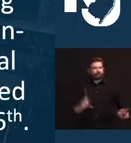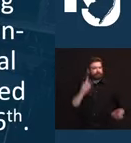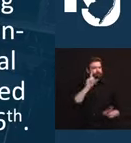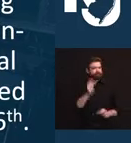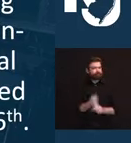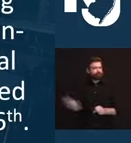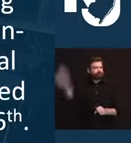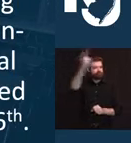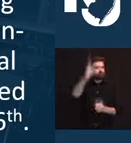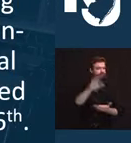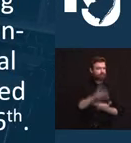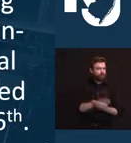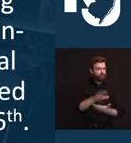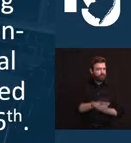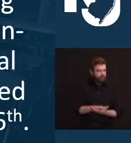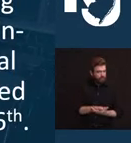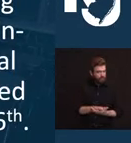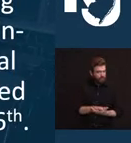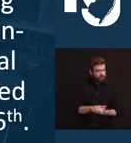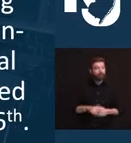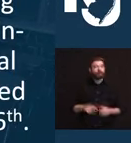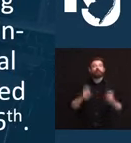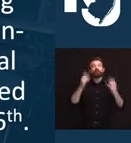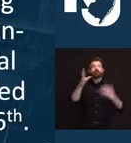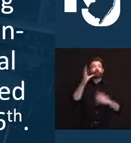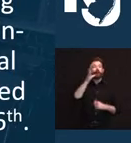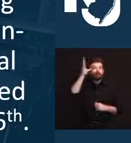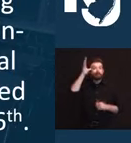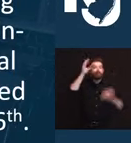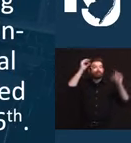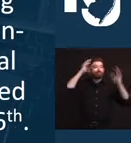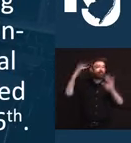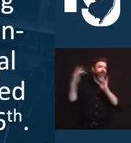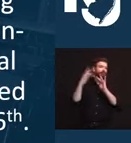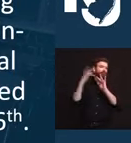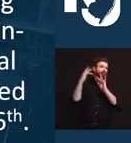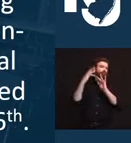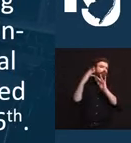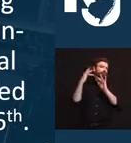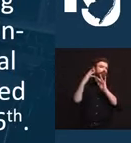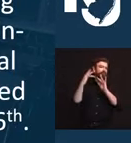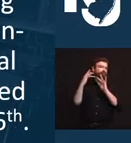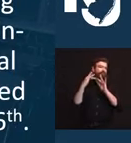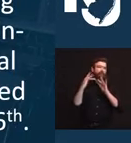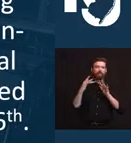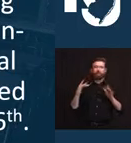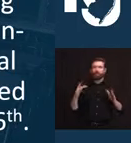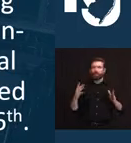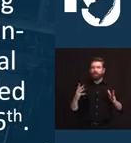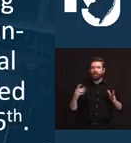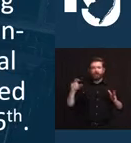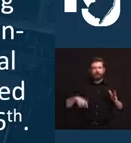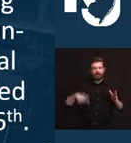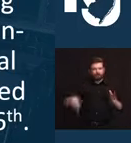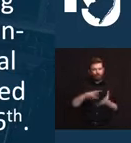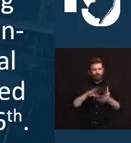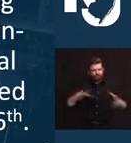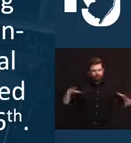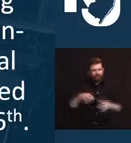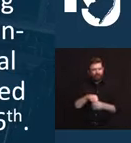from countless parents and educators who know how critical in-person services are for those students who need it the